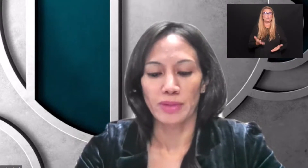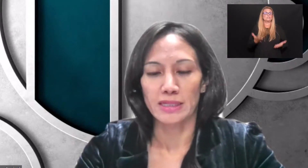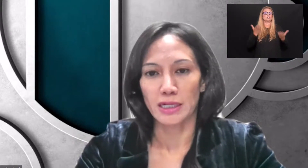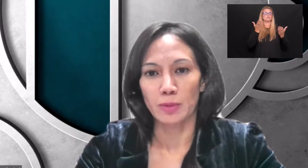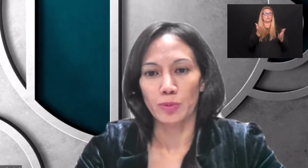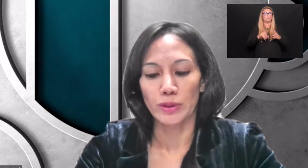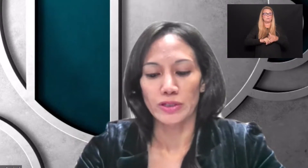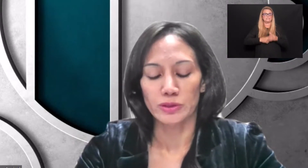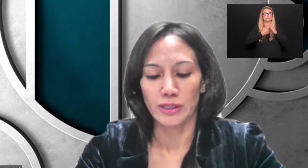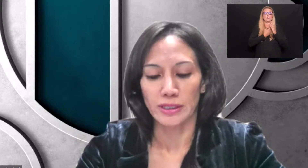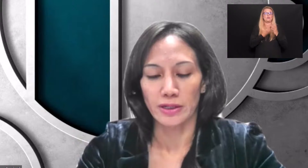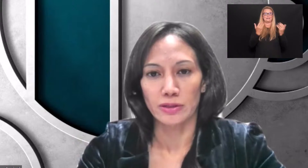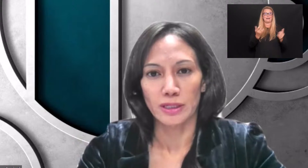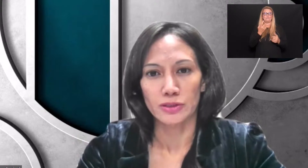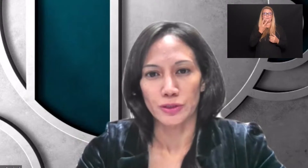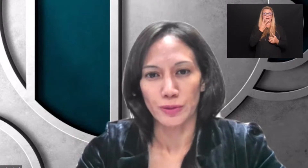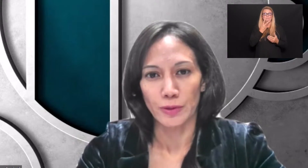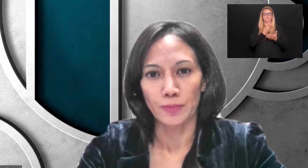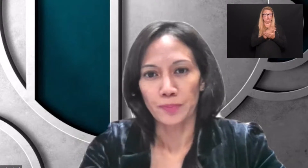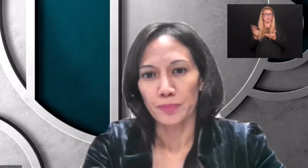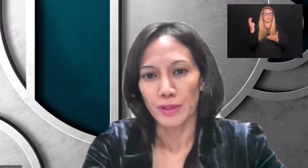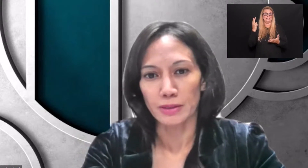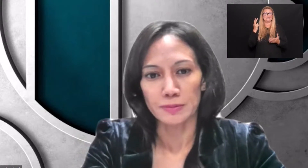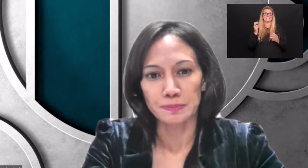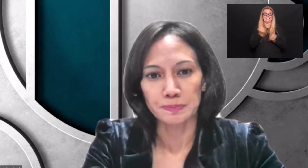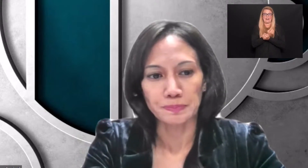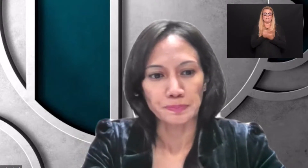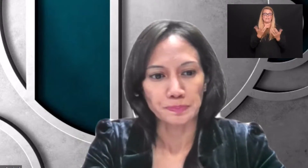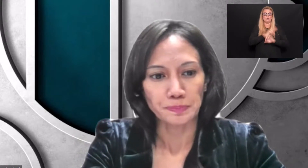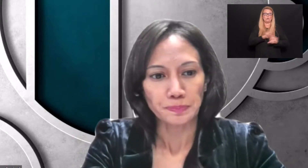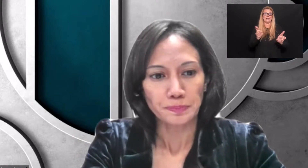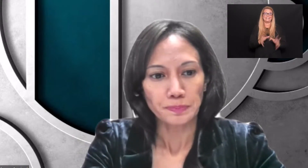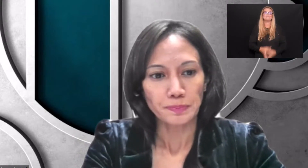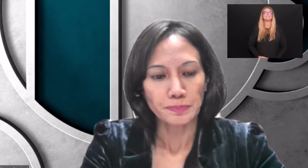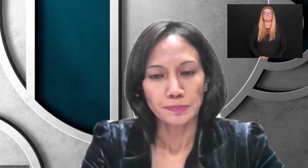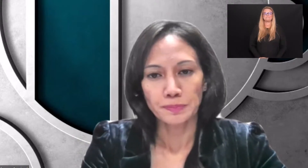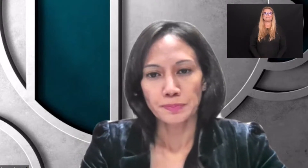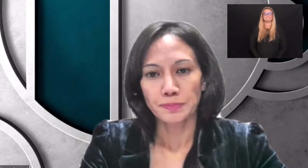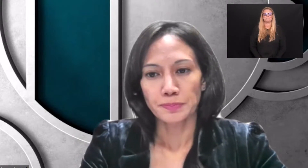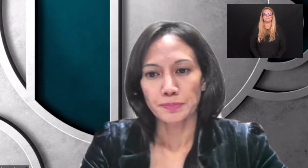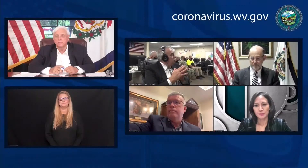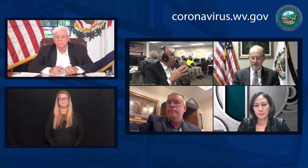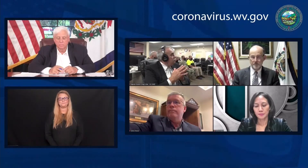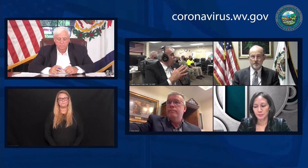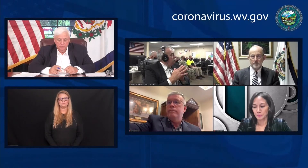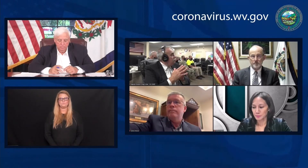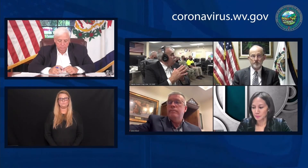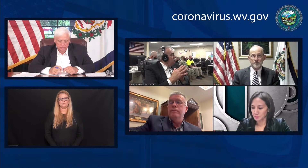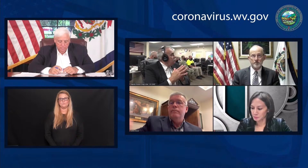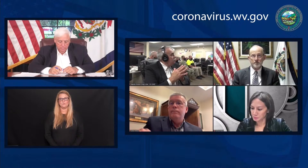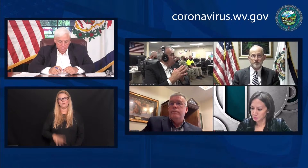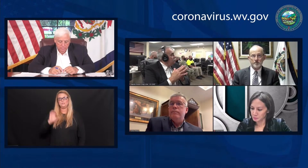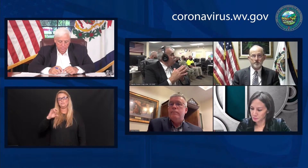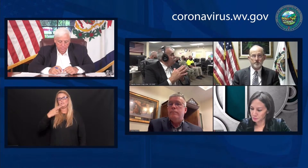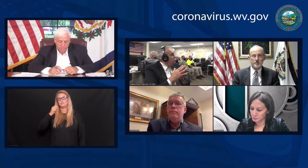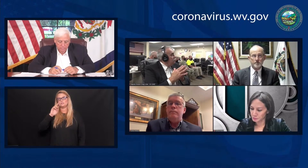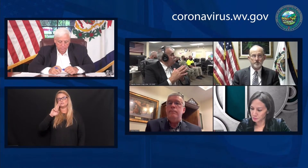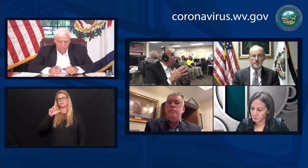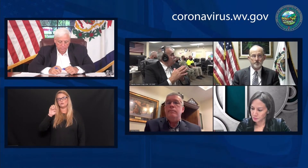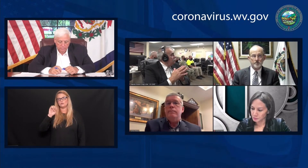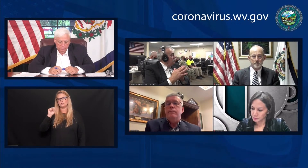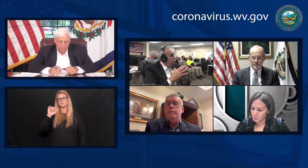in the past couple of weeks. We're trying to get our ducks in a row. Thanks. Thank you, Kenny. Next, we'll go to Charles Young with WV